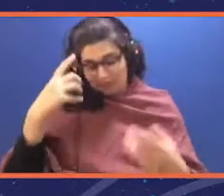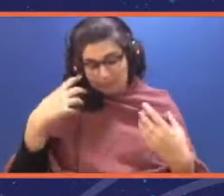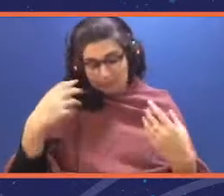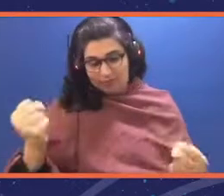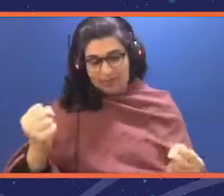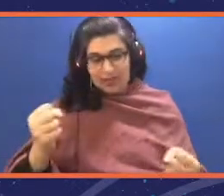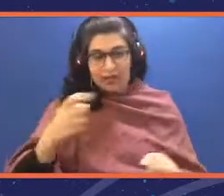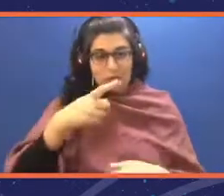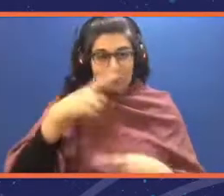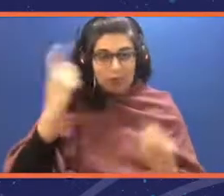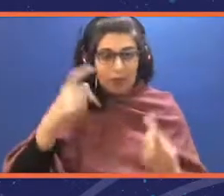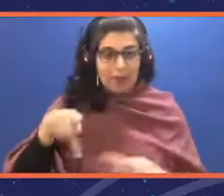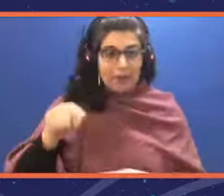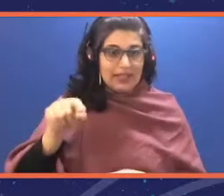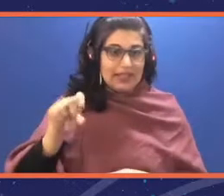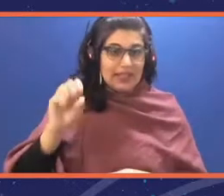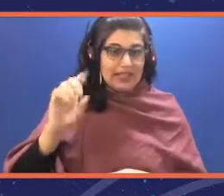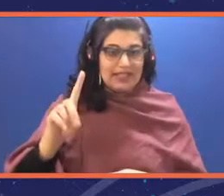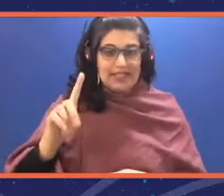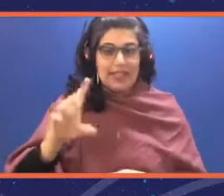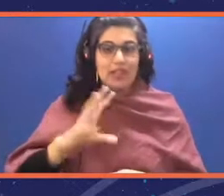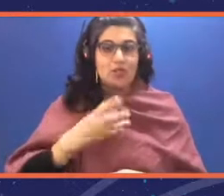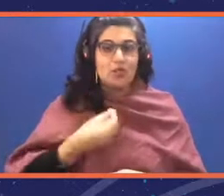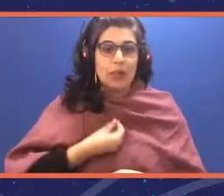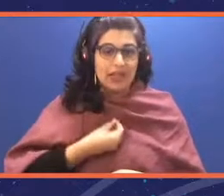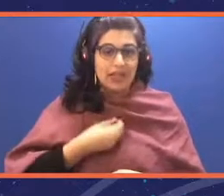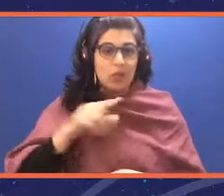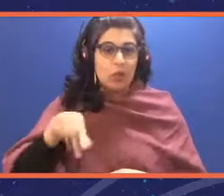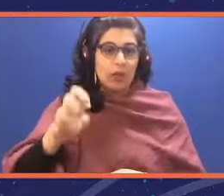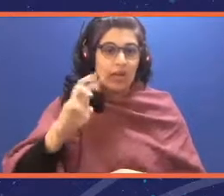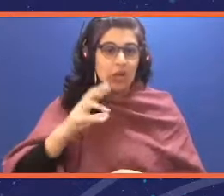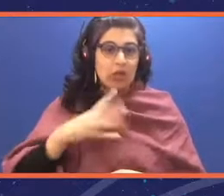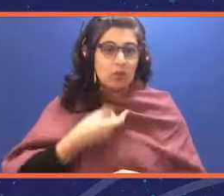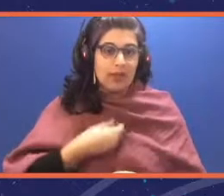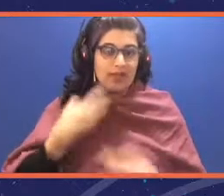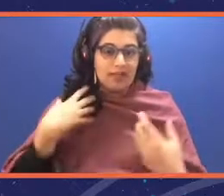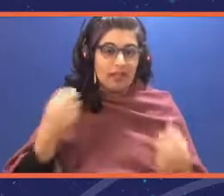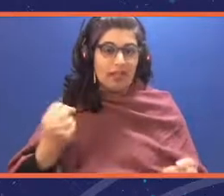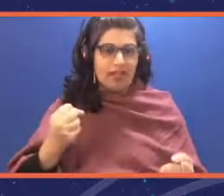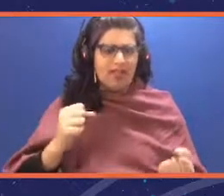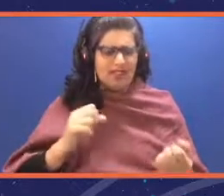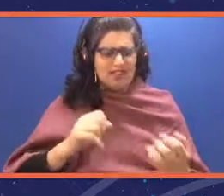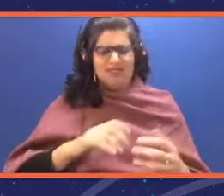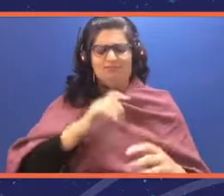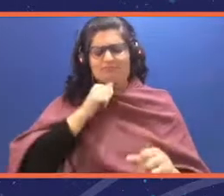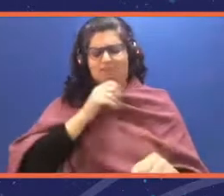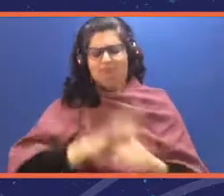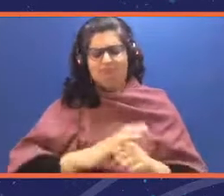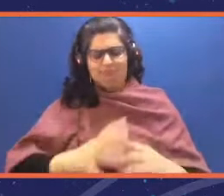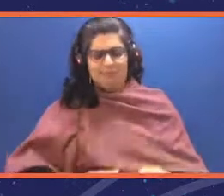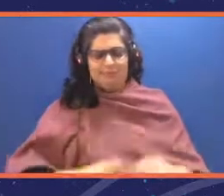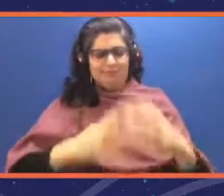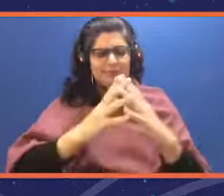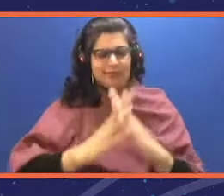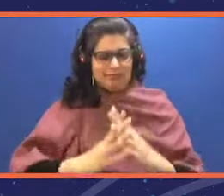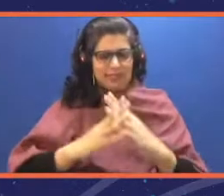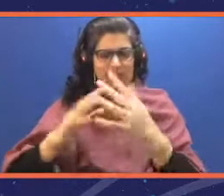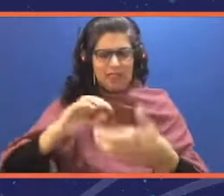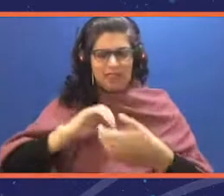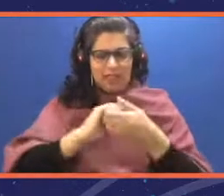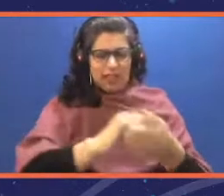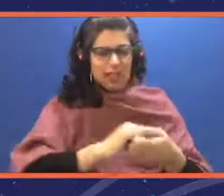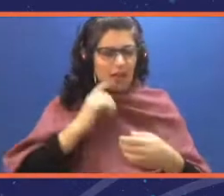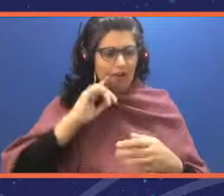queer trans health. She is committed to building collaborative spaces for community care and centering collective health in and out of movements for